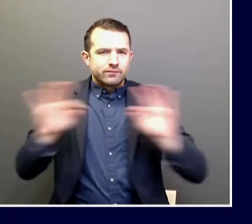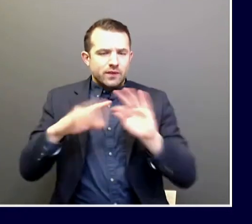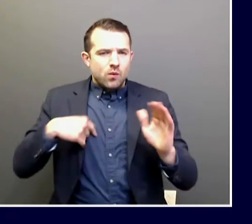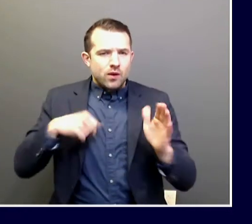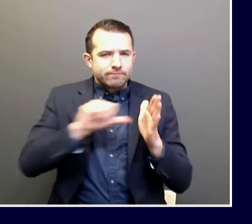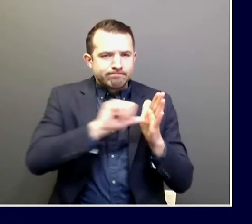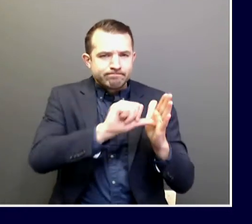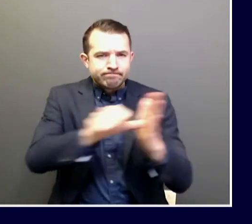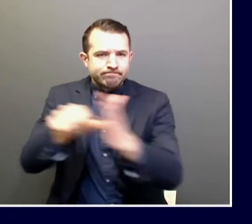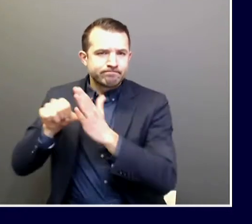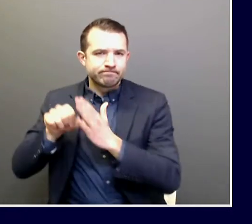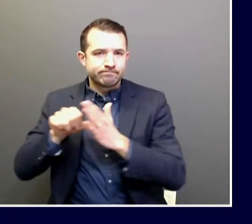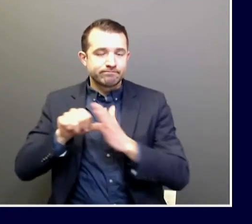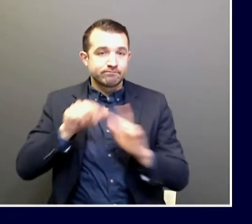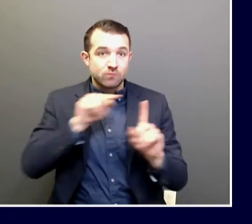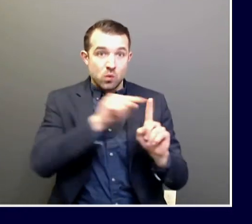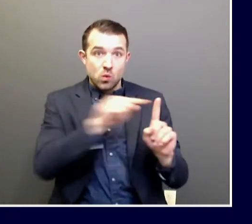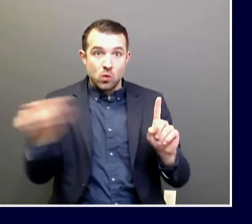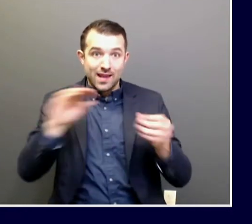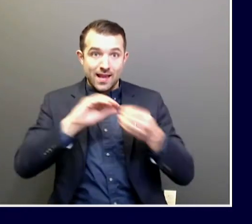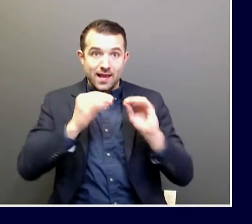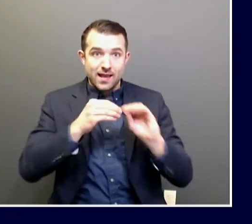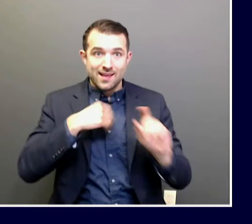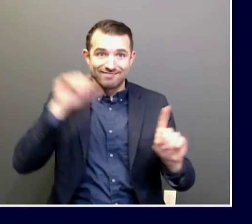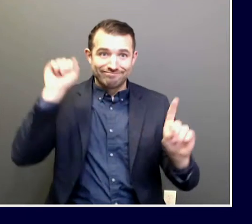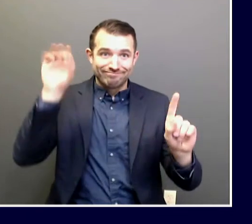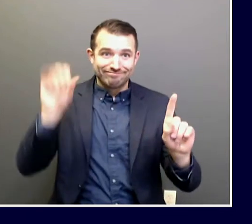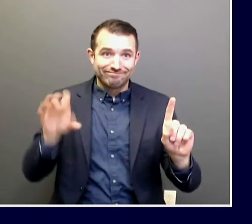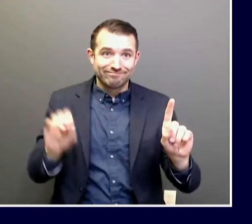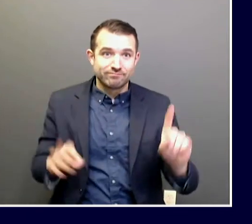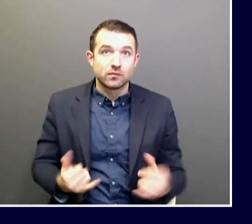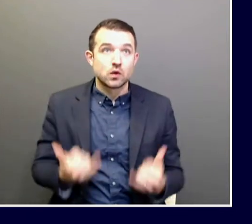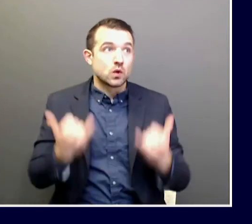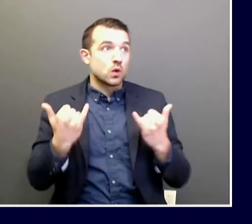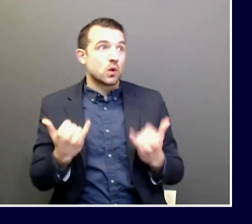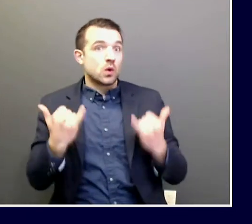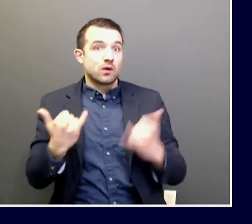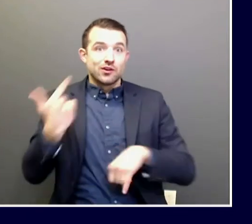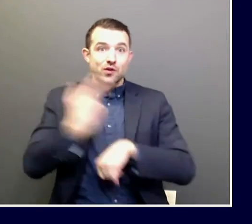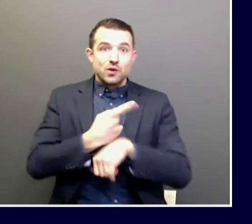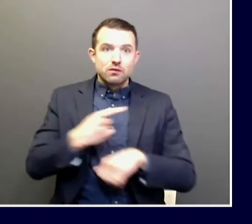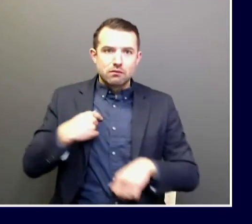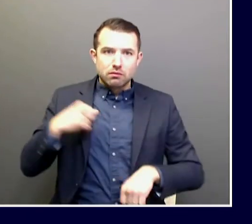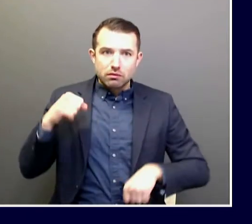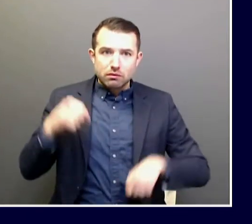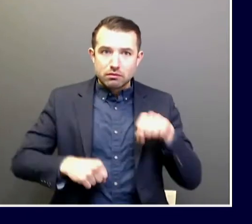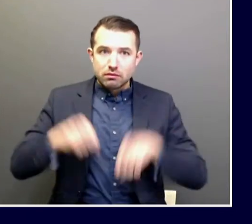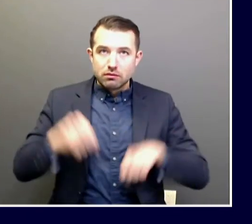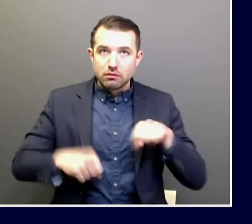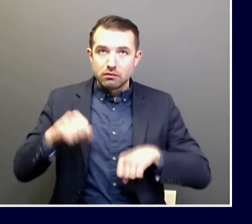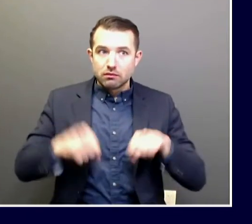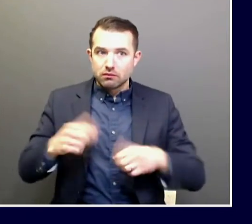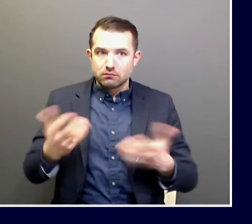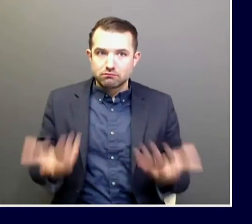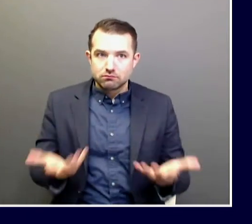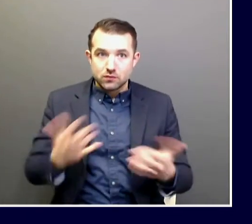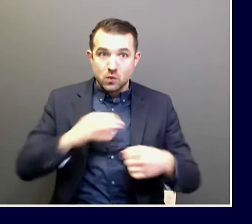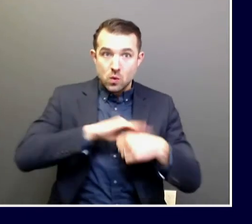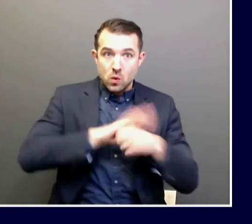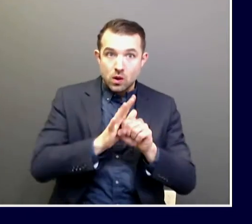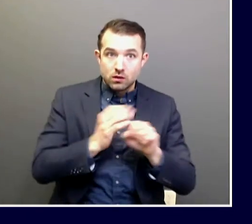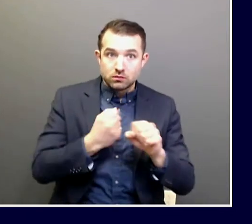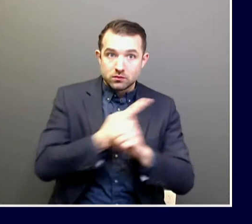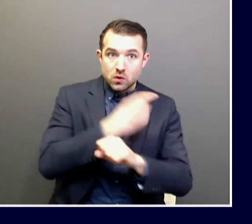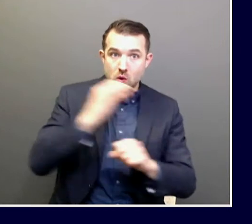now, there's a lot of uncertainty out there, particularly with Omicron spreading across the country. Things